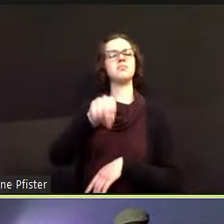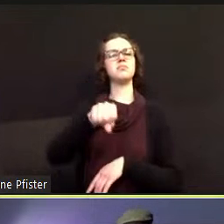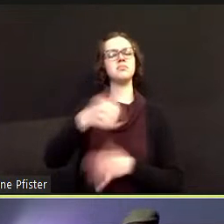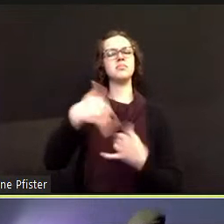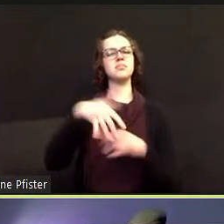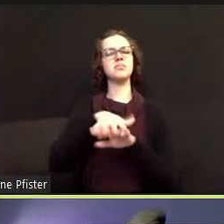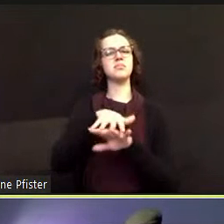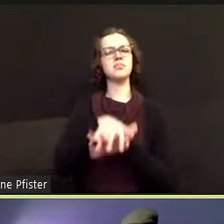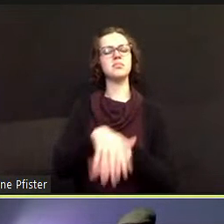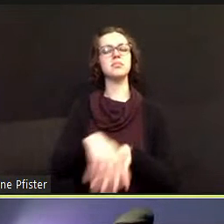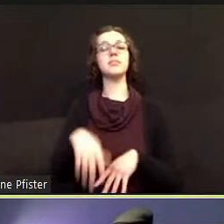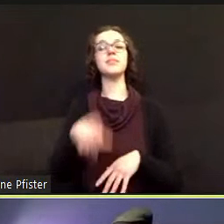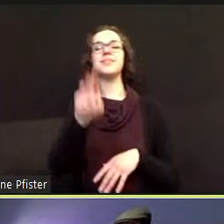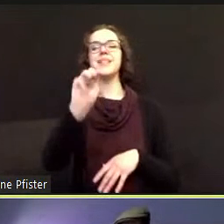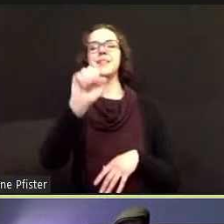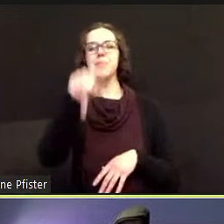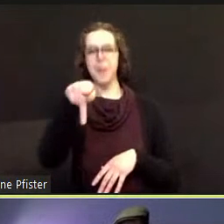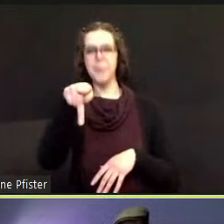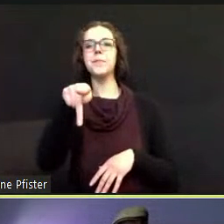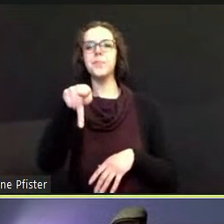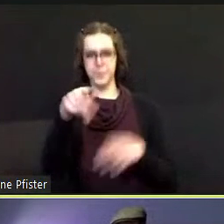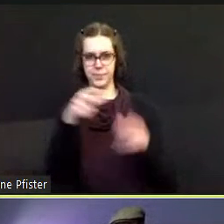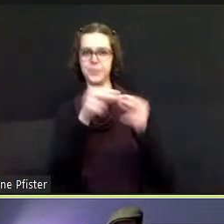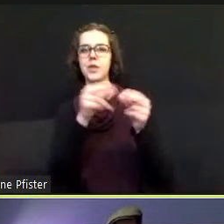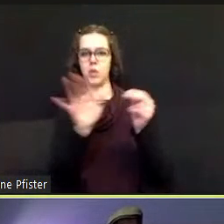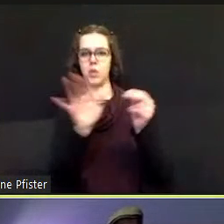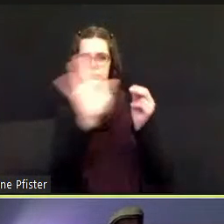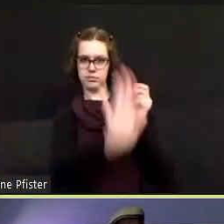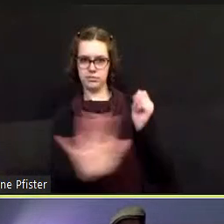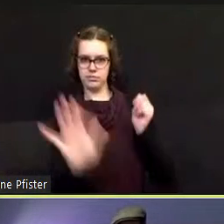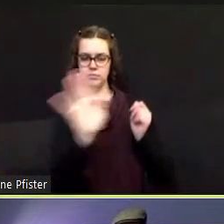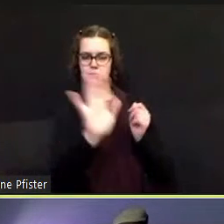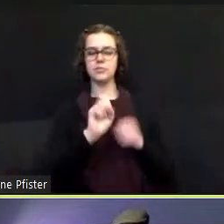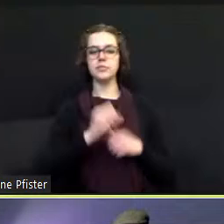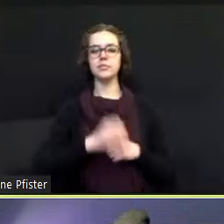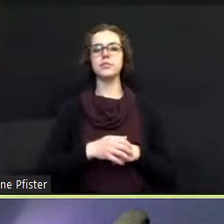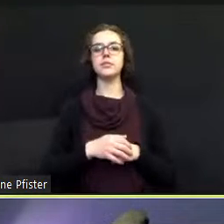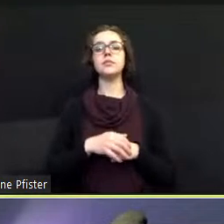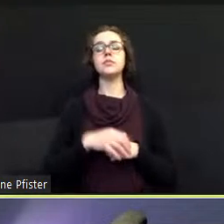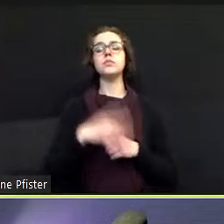just a map if you're not familiar with how Nicaragua is laid out. And you'll see